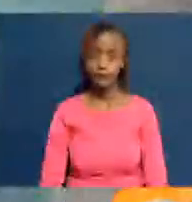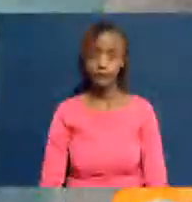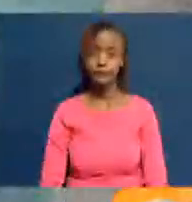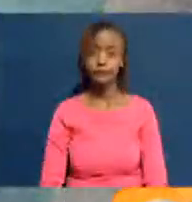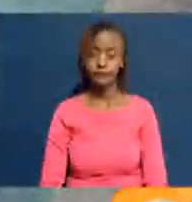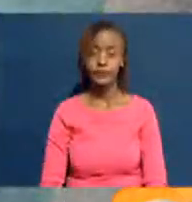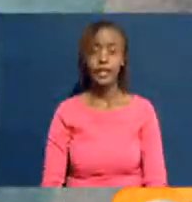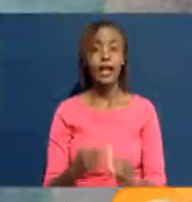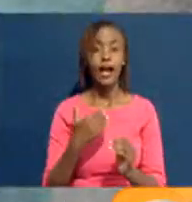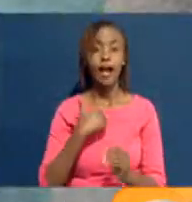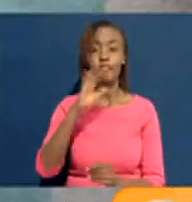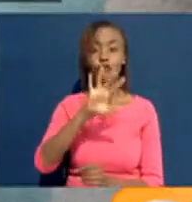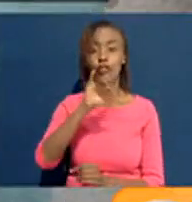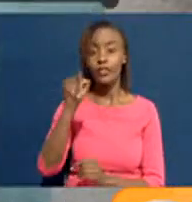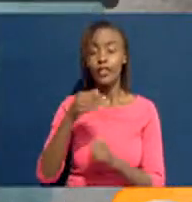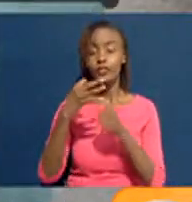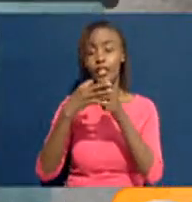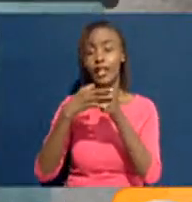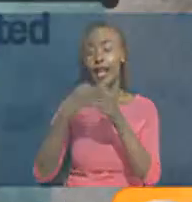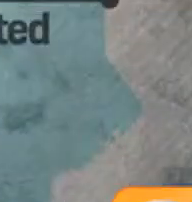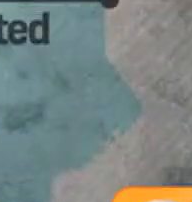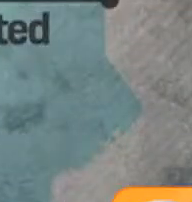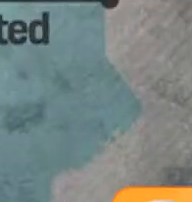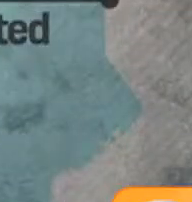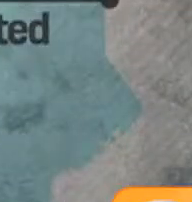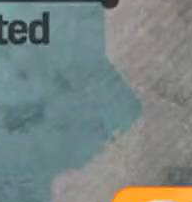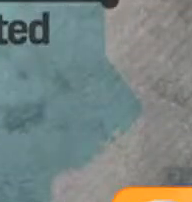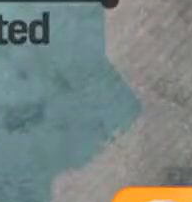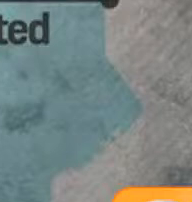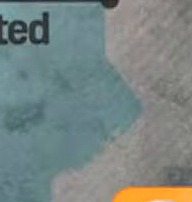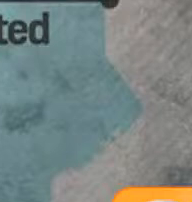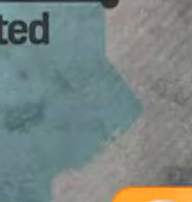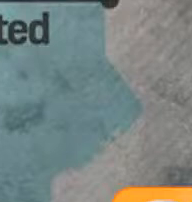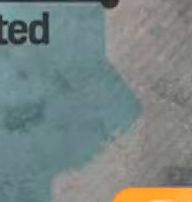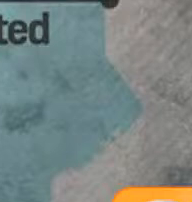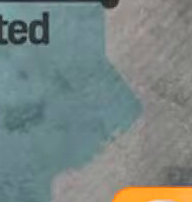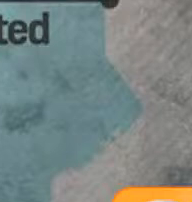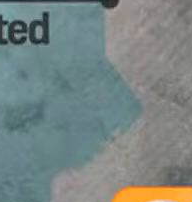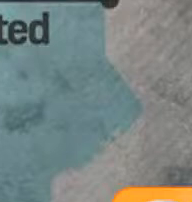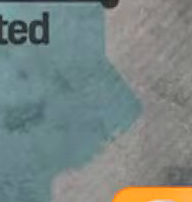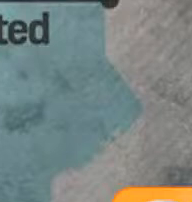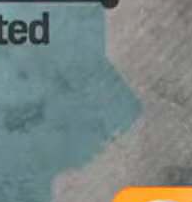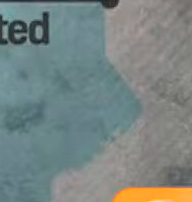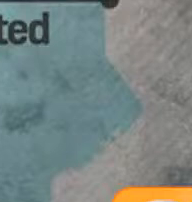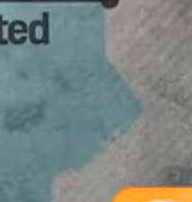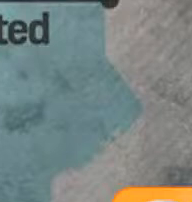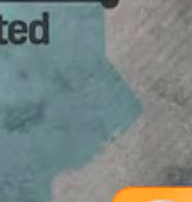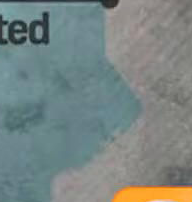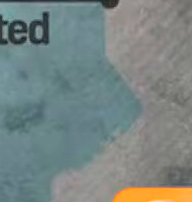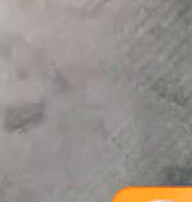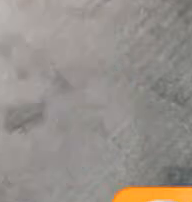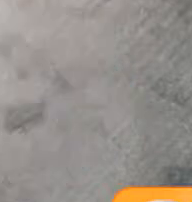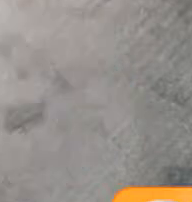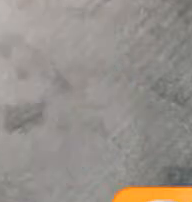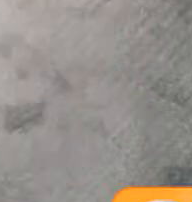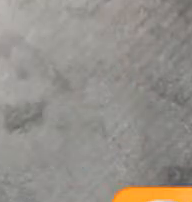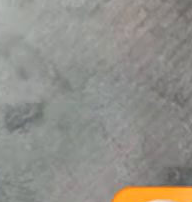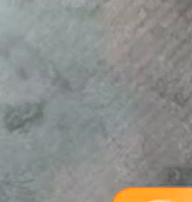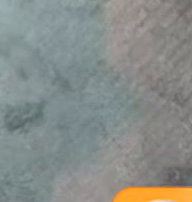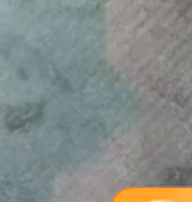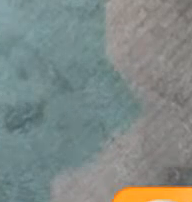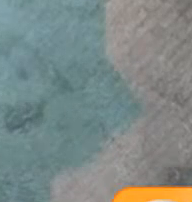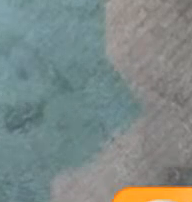A total of 4,800 children aged between 5 months and 3 years were enrolled for the trials that proved that